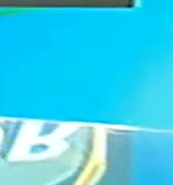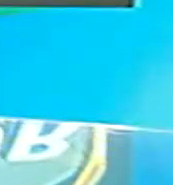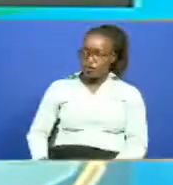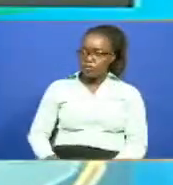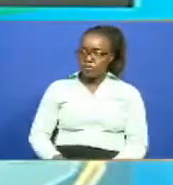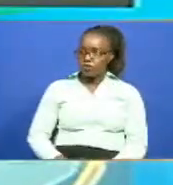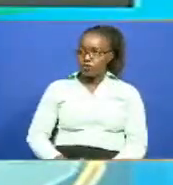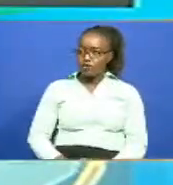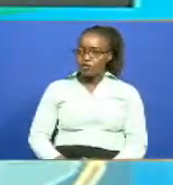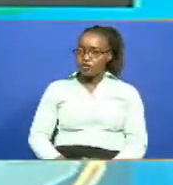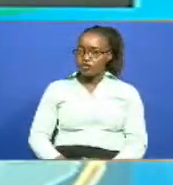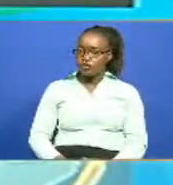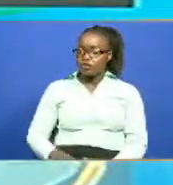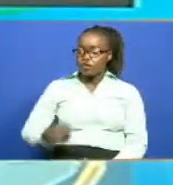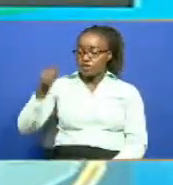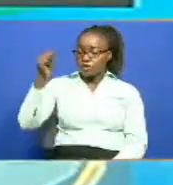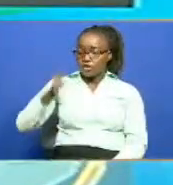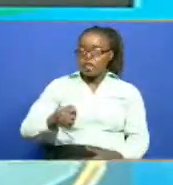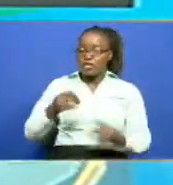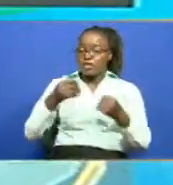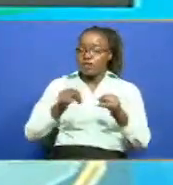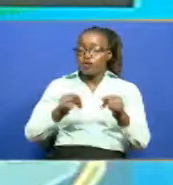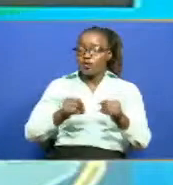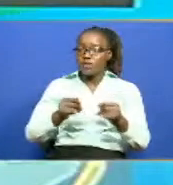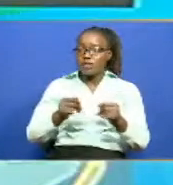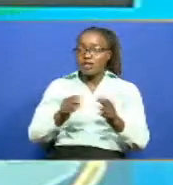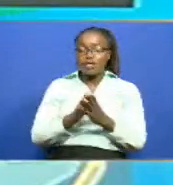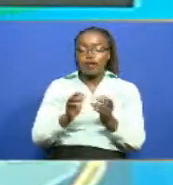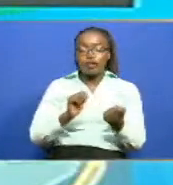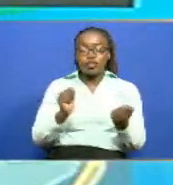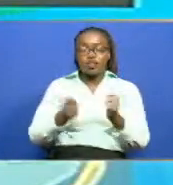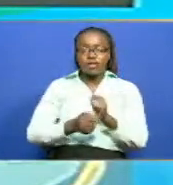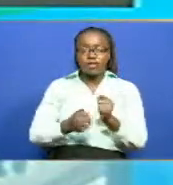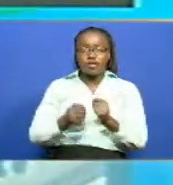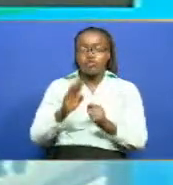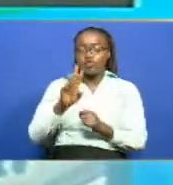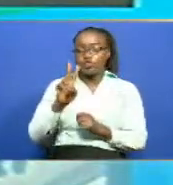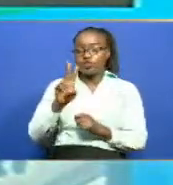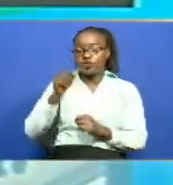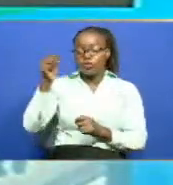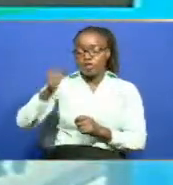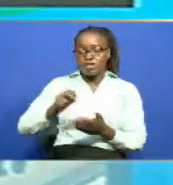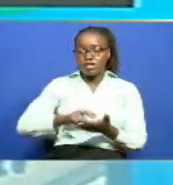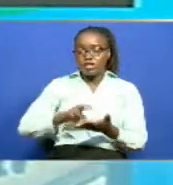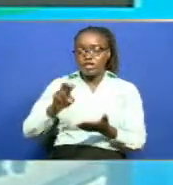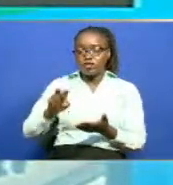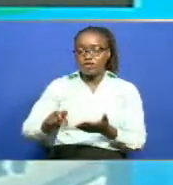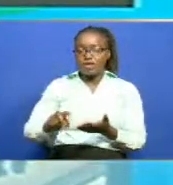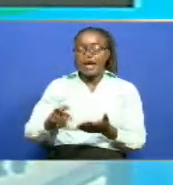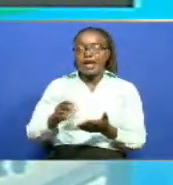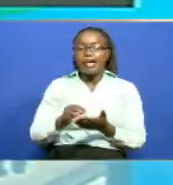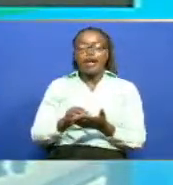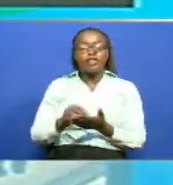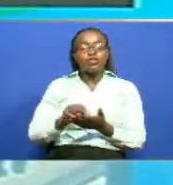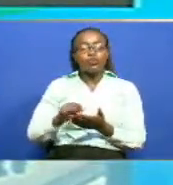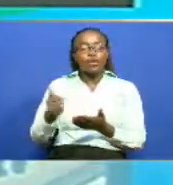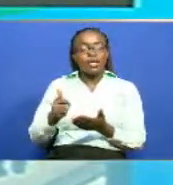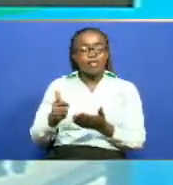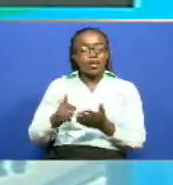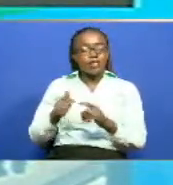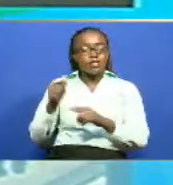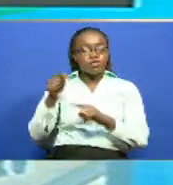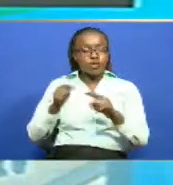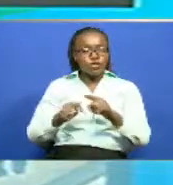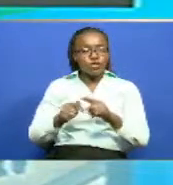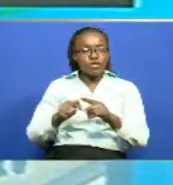Welcome back. Now, the Judiciary has implemented sweeping changes that will see 42 judges transferred and redeployed to new divisions